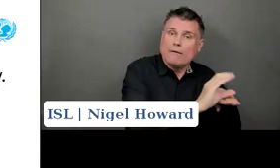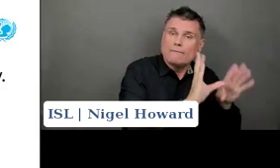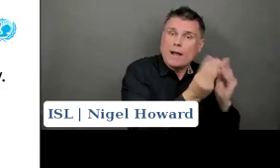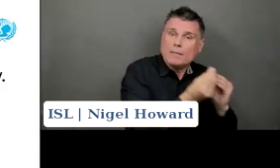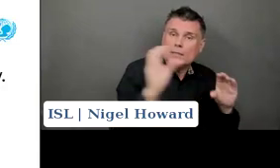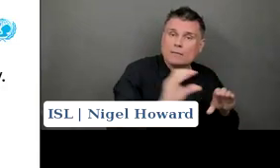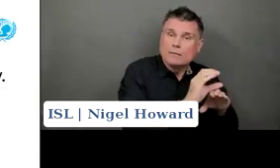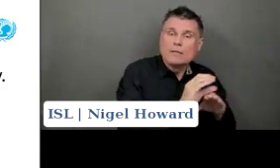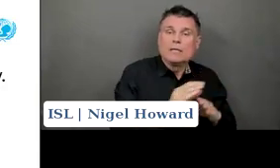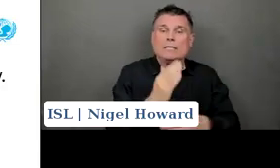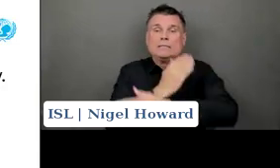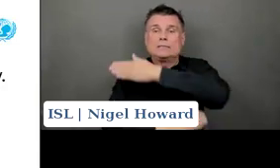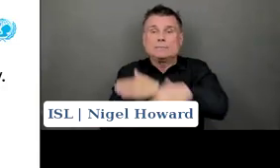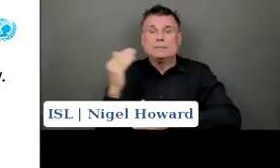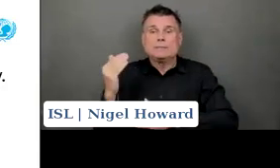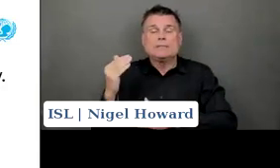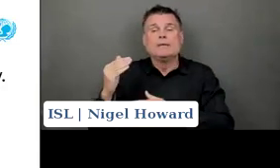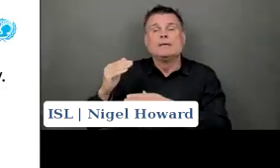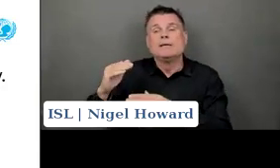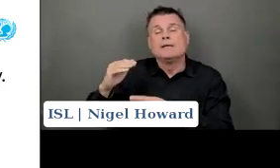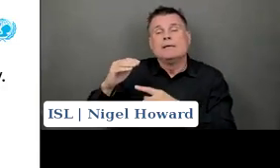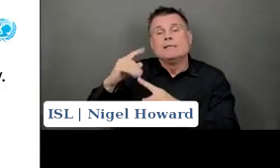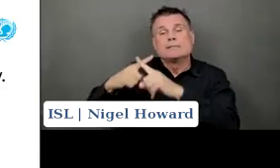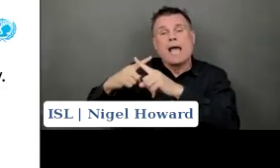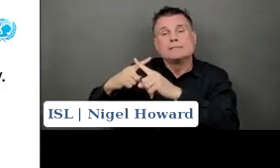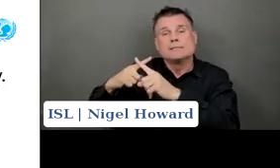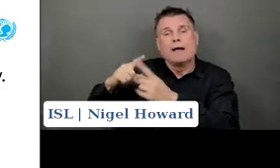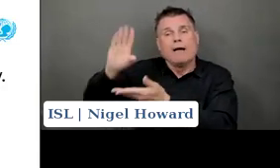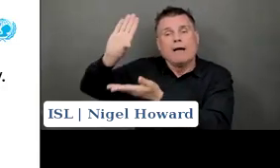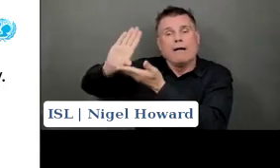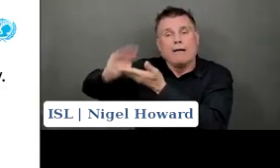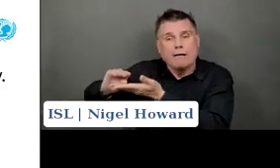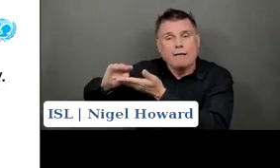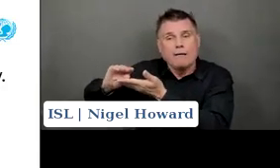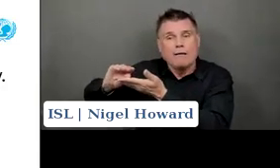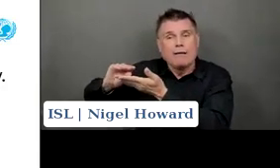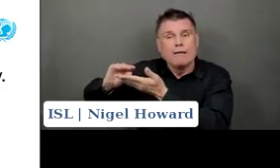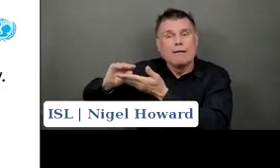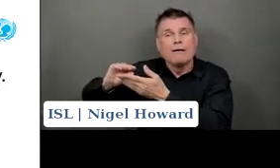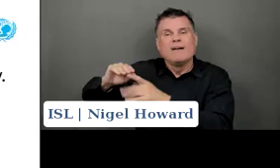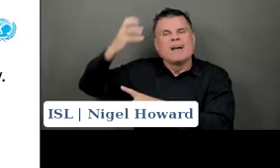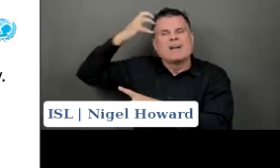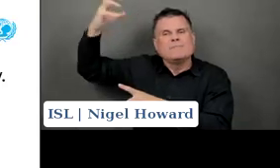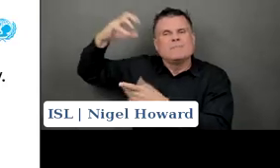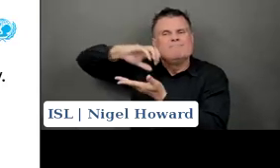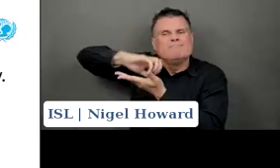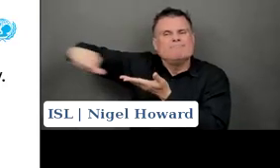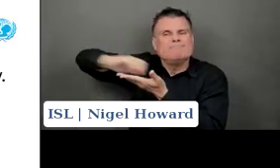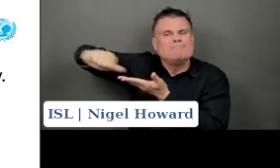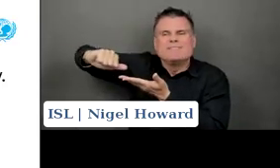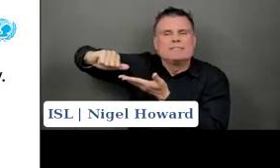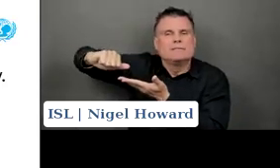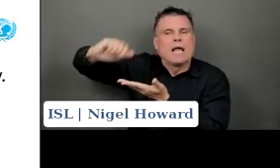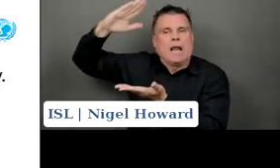caregiver tax credits, for example. So very importantly, social protection we see very often provides access to some of these financial